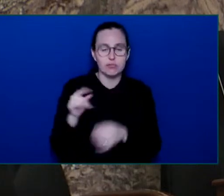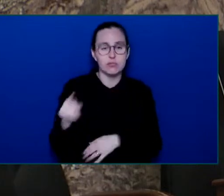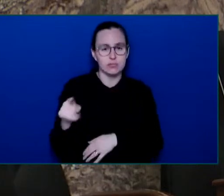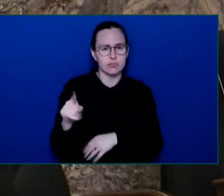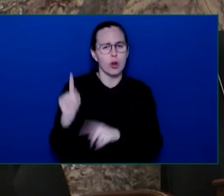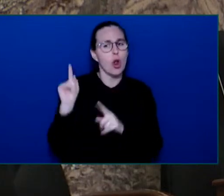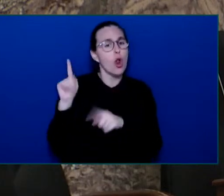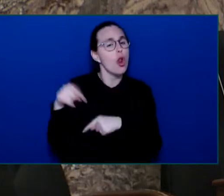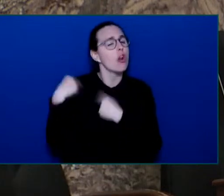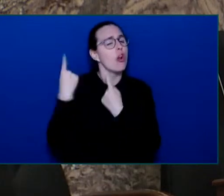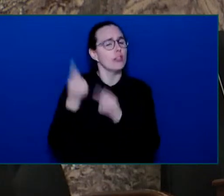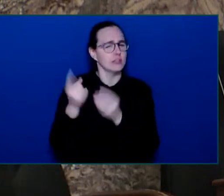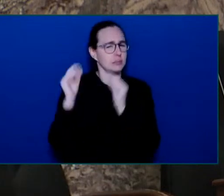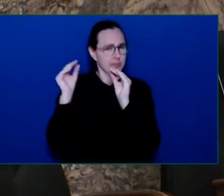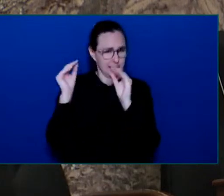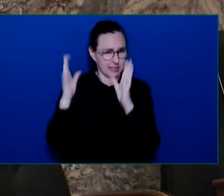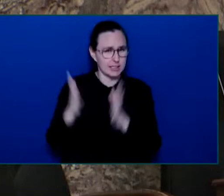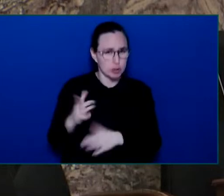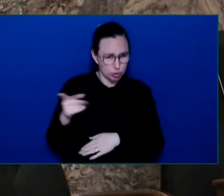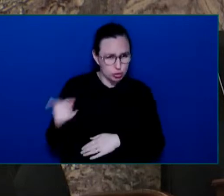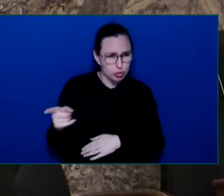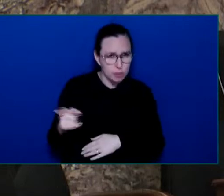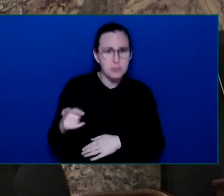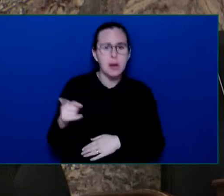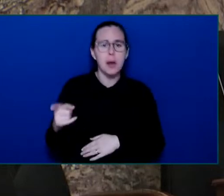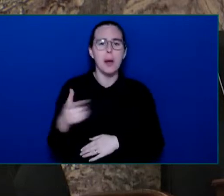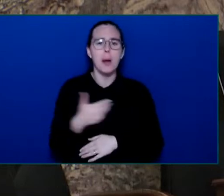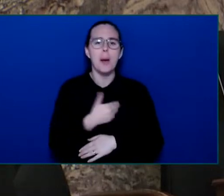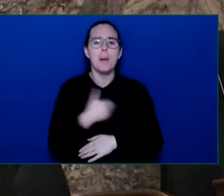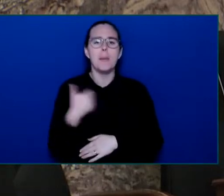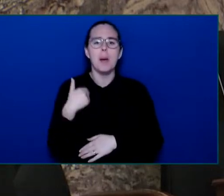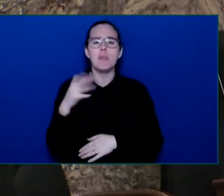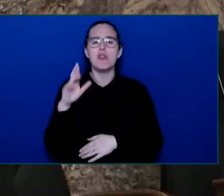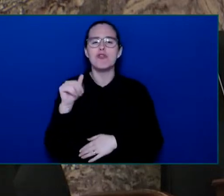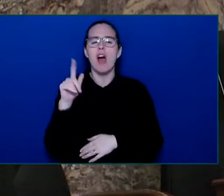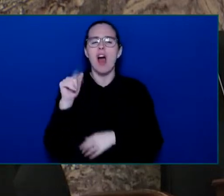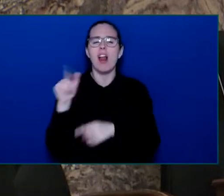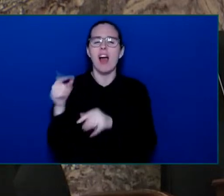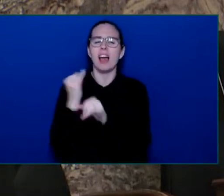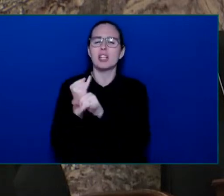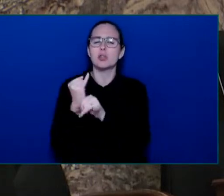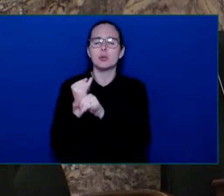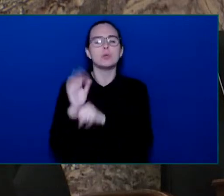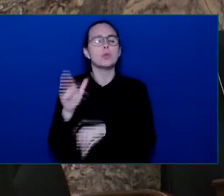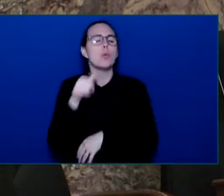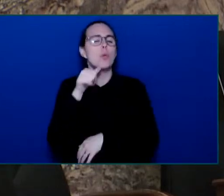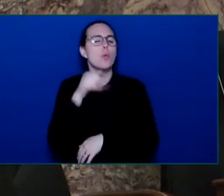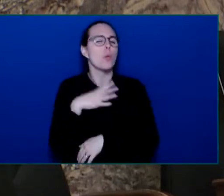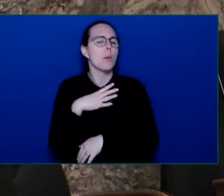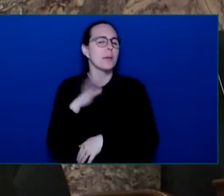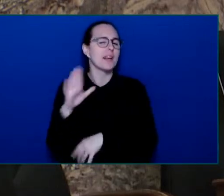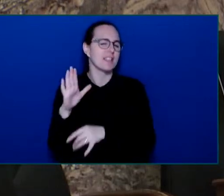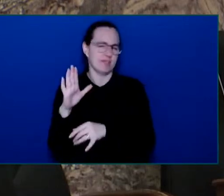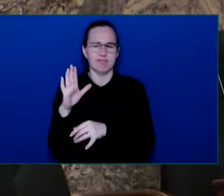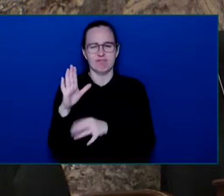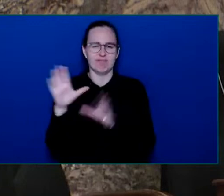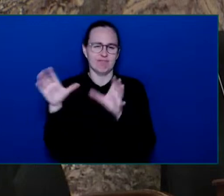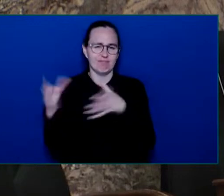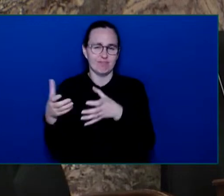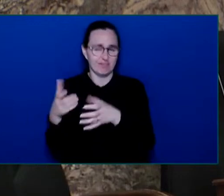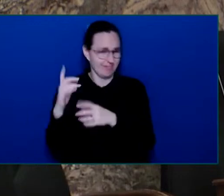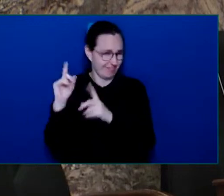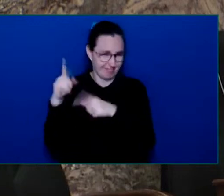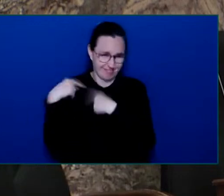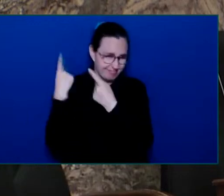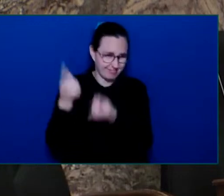entire life. It's probably safe to say that there's no one who didn't know Mary in that region because of her involvement and support of always making